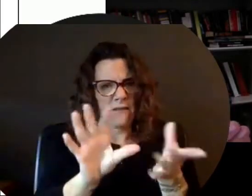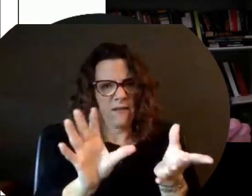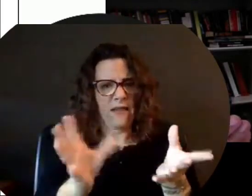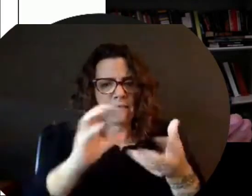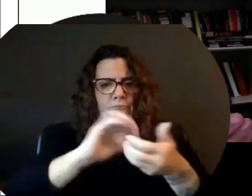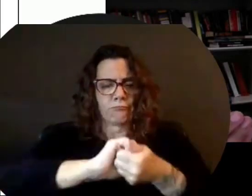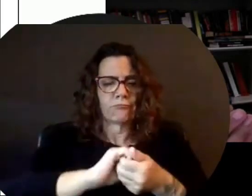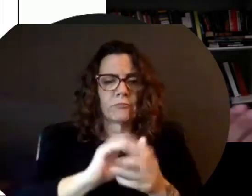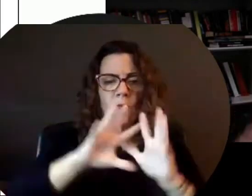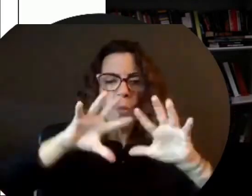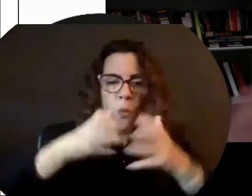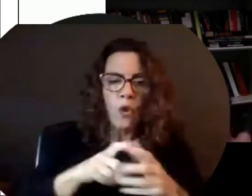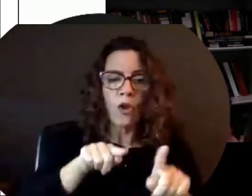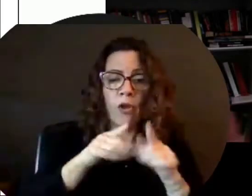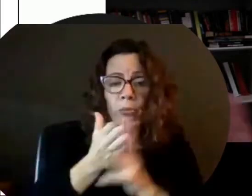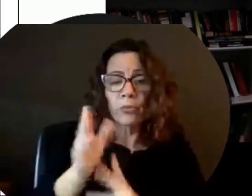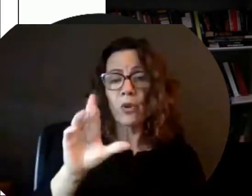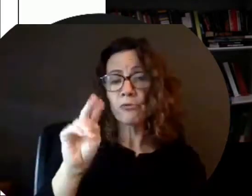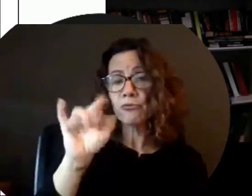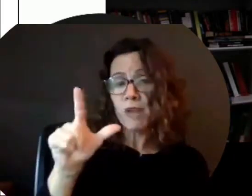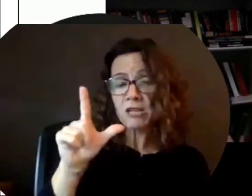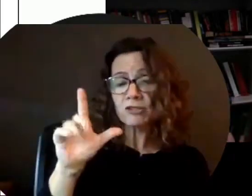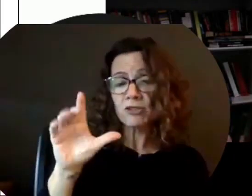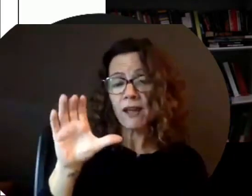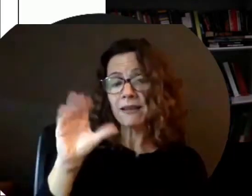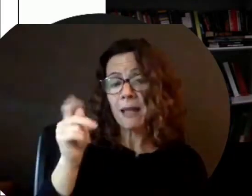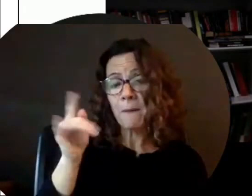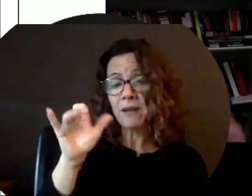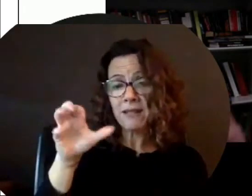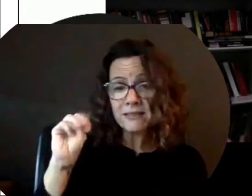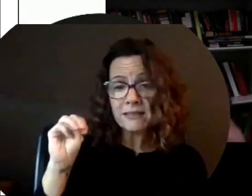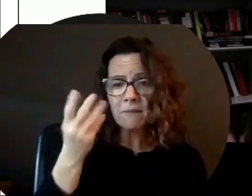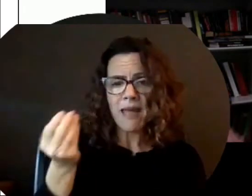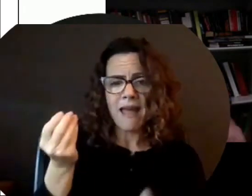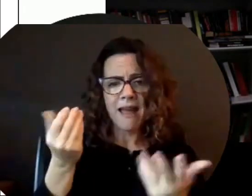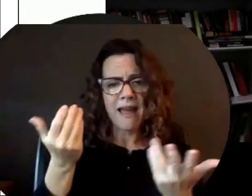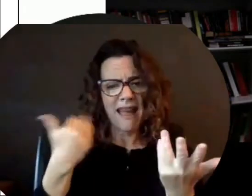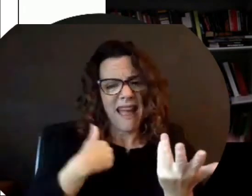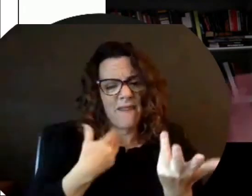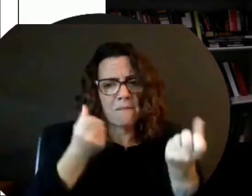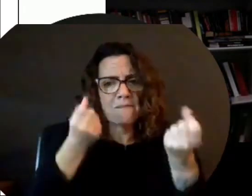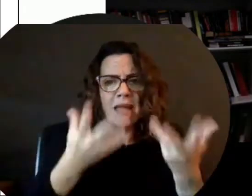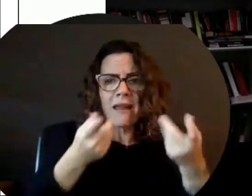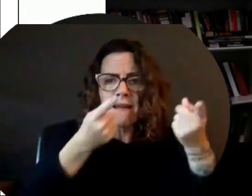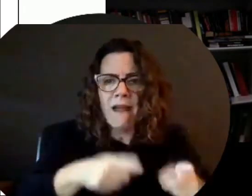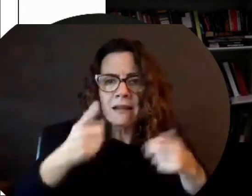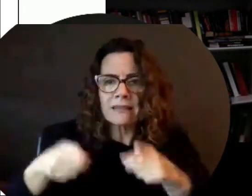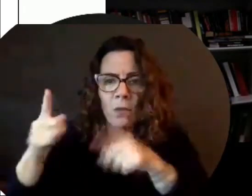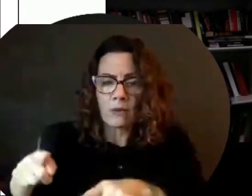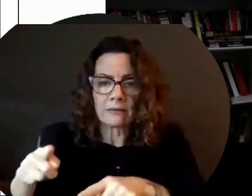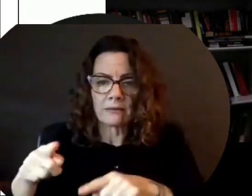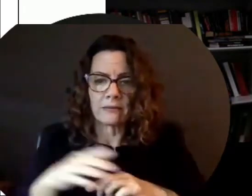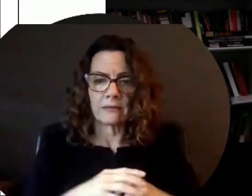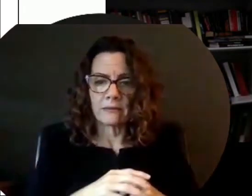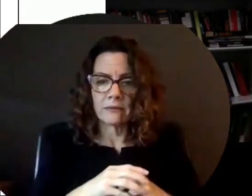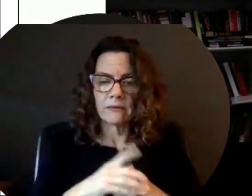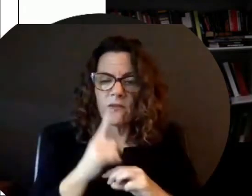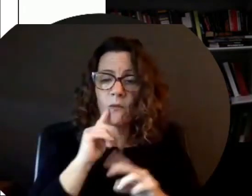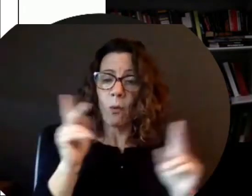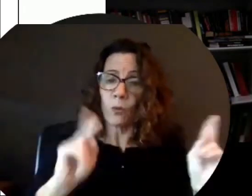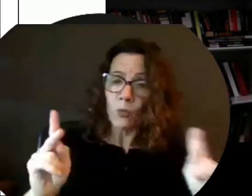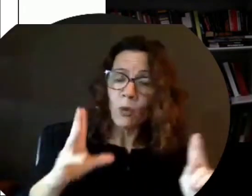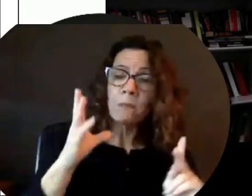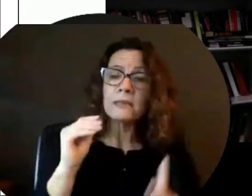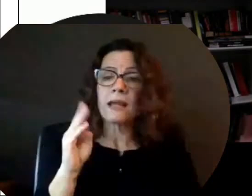the biosphere, right? So I just wanted to highlight that shared grammar of disposability that happens between,